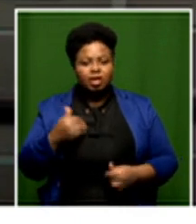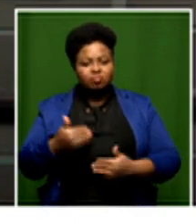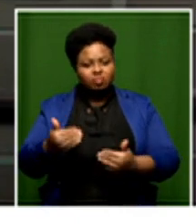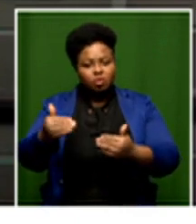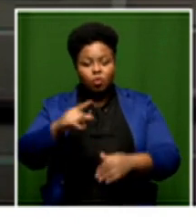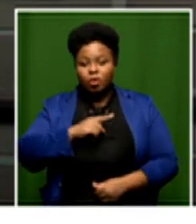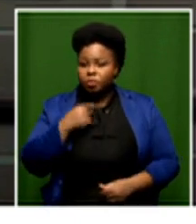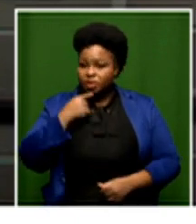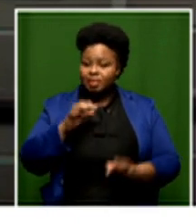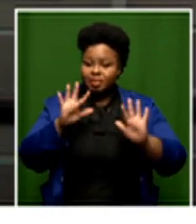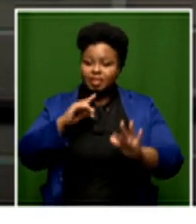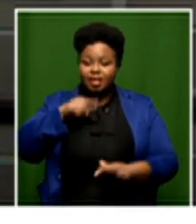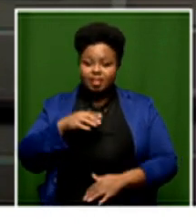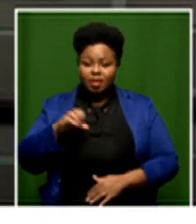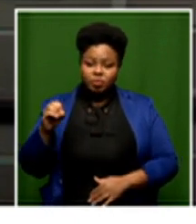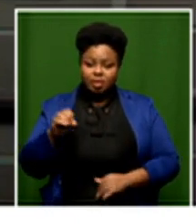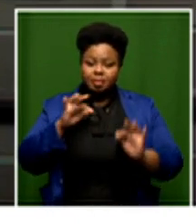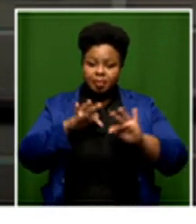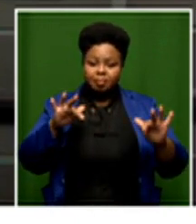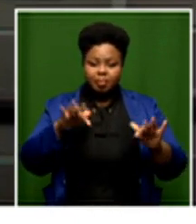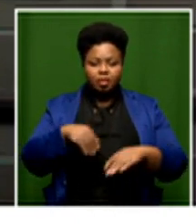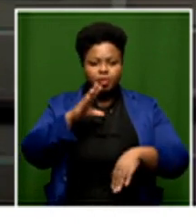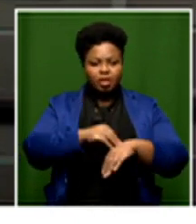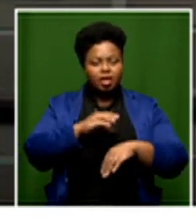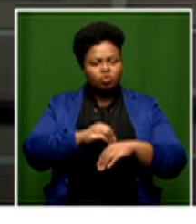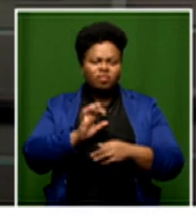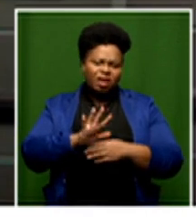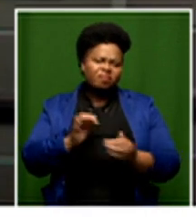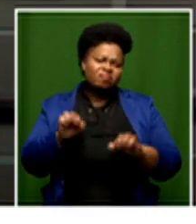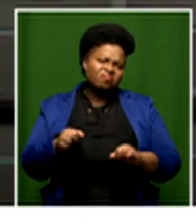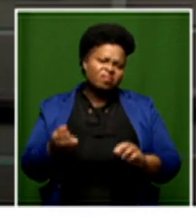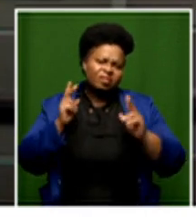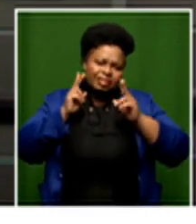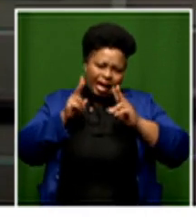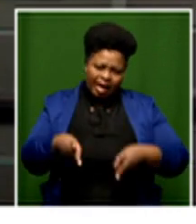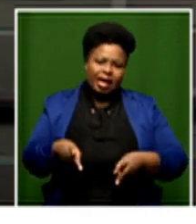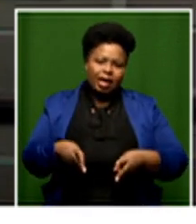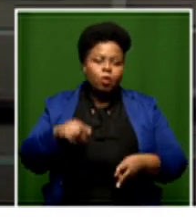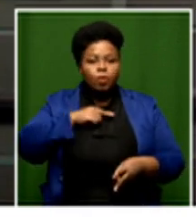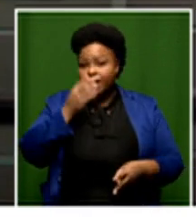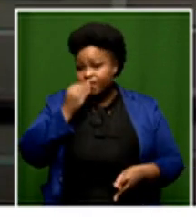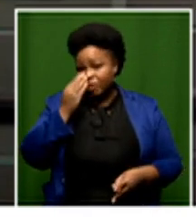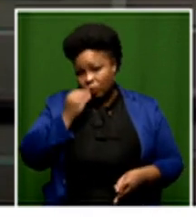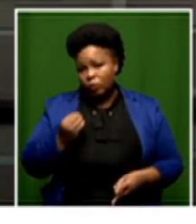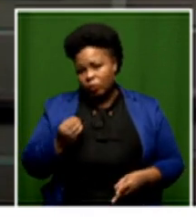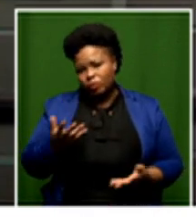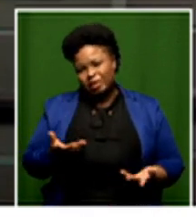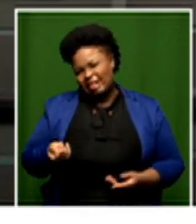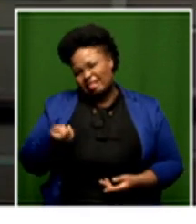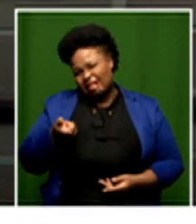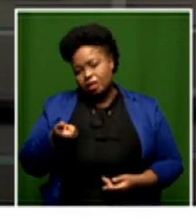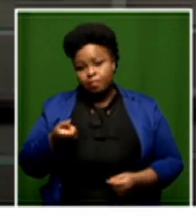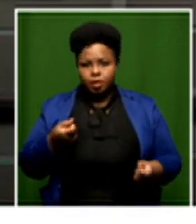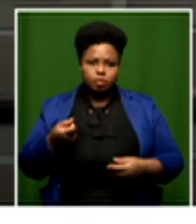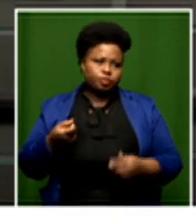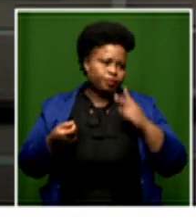around 10,000 people over the age of 5 in South Africa each year will die of influenza. Now that's small compared to what